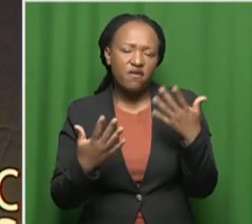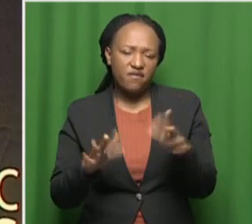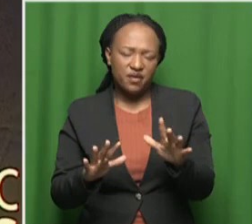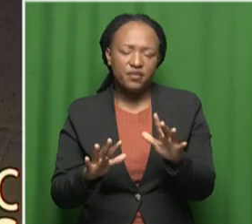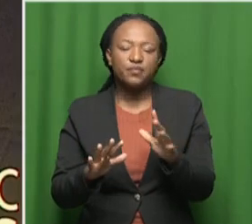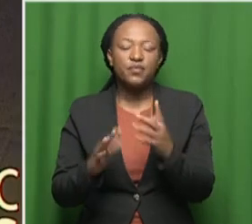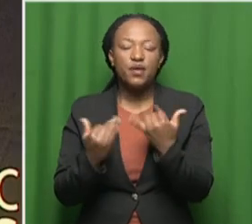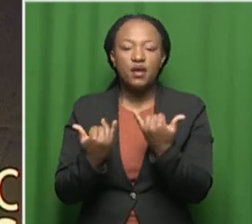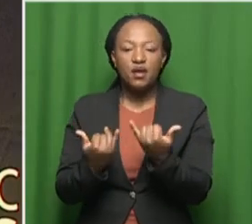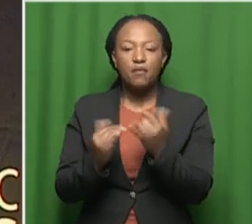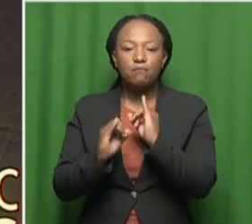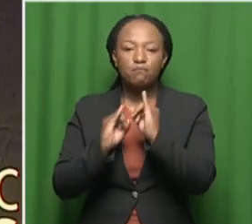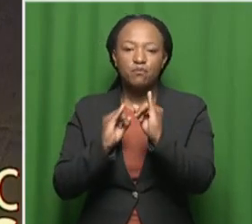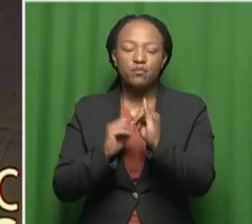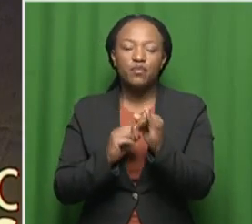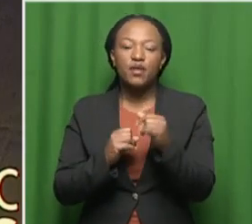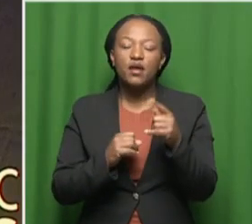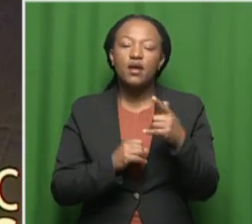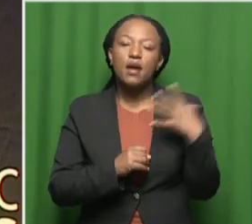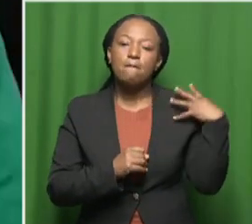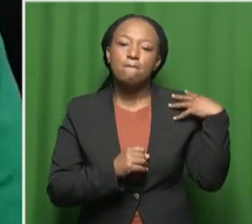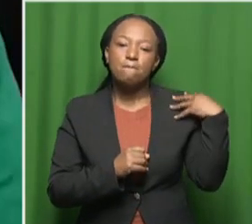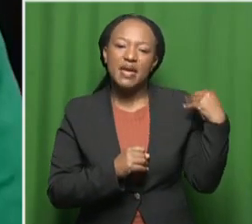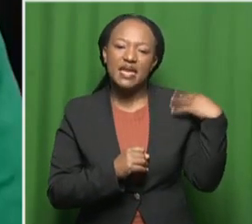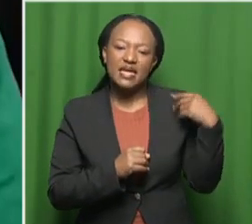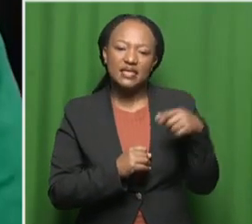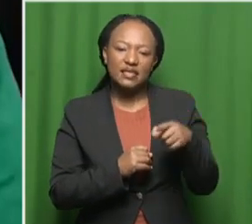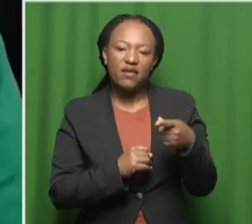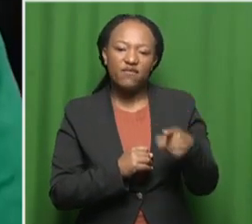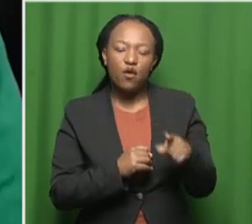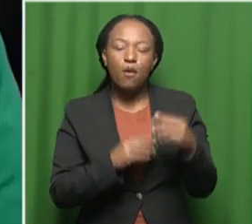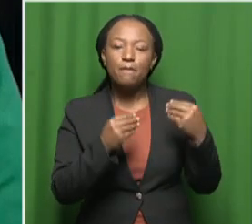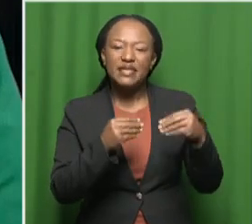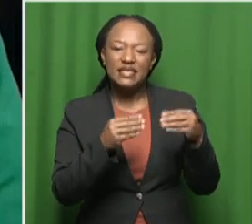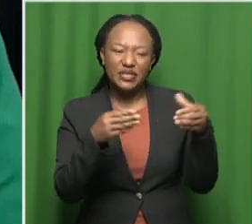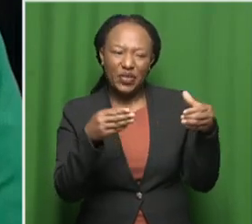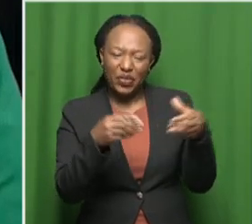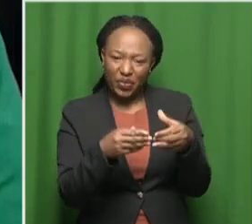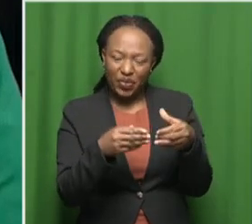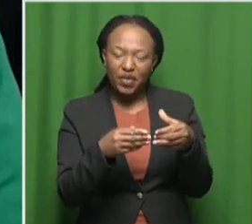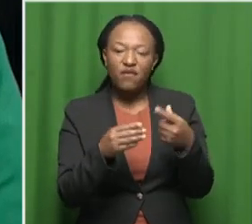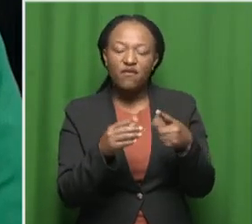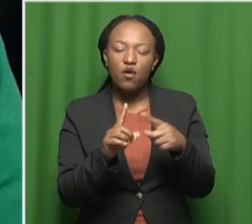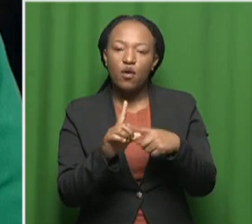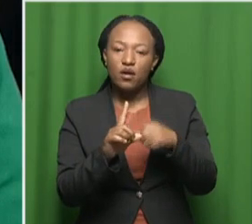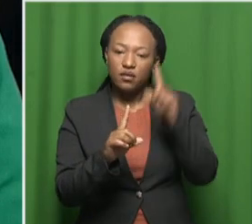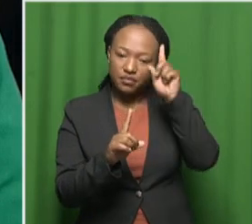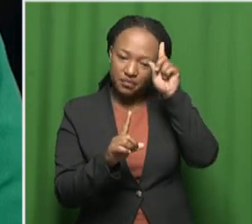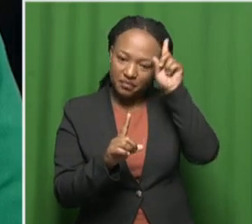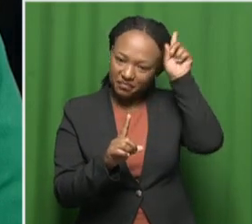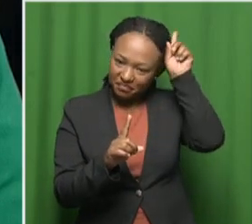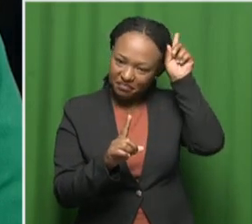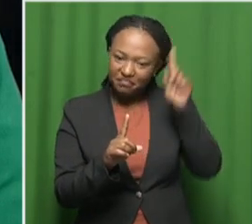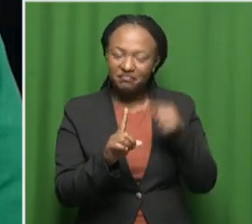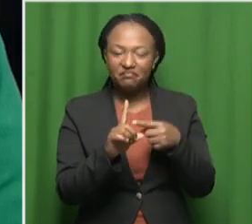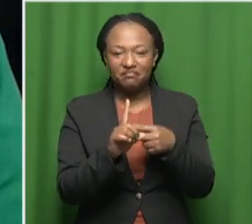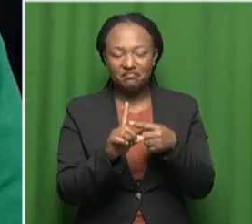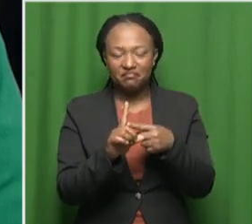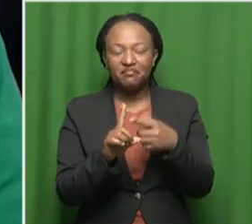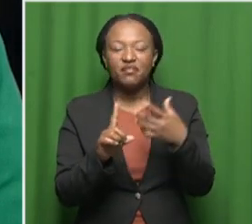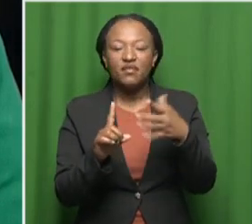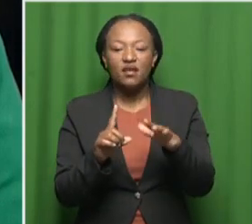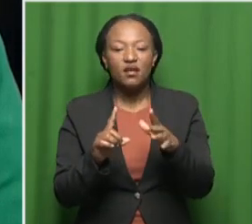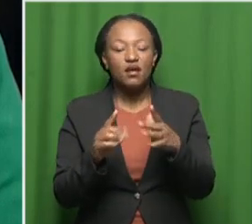conversation with the Minister of Small Business Development, Minister Stella and Ndabeni-Abrahams. Minister, thanks so much for coming through so early in the morning. But of